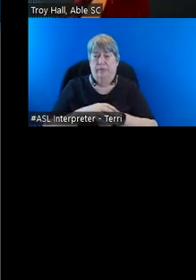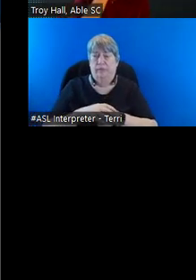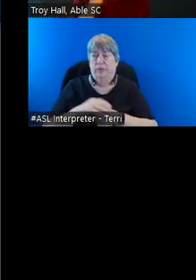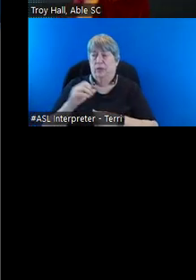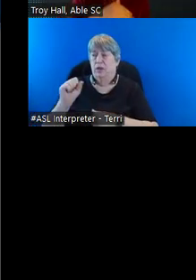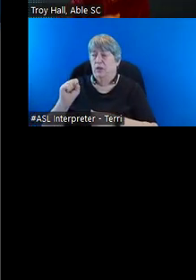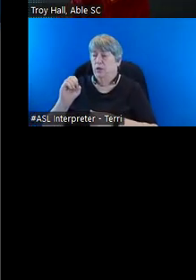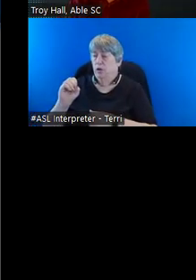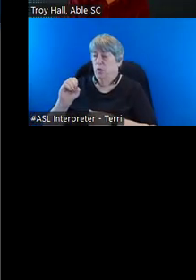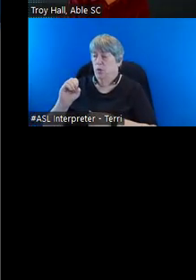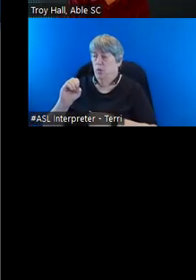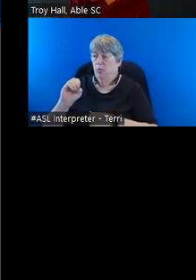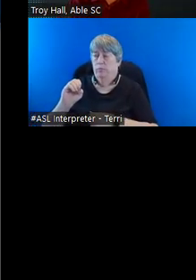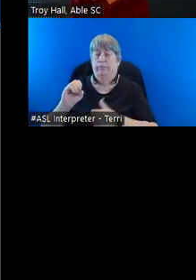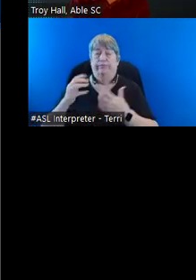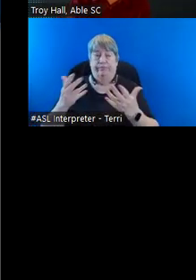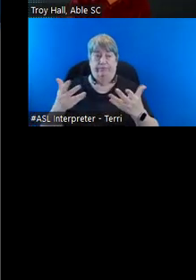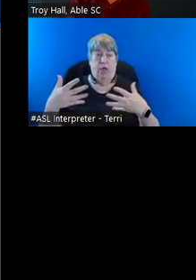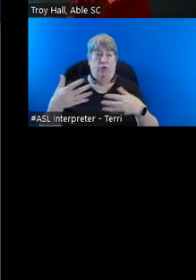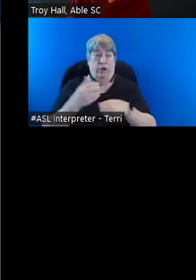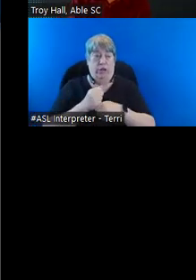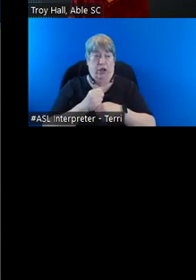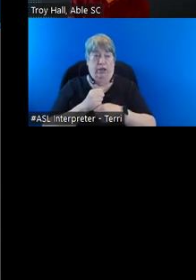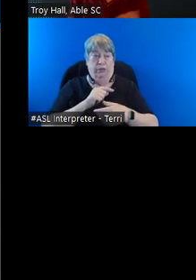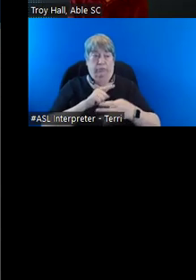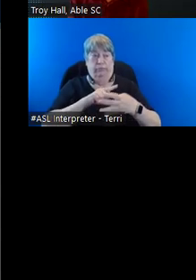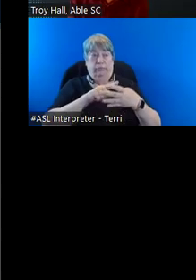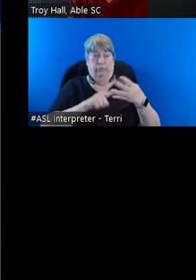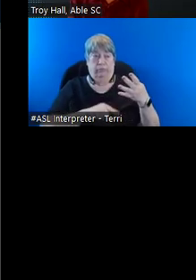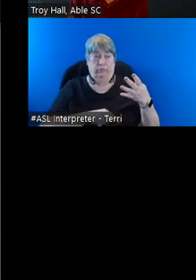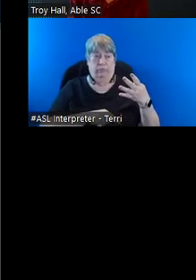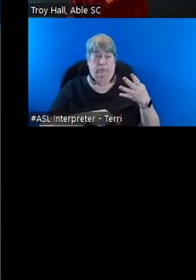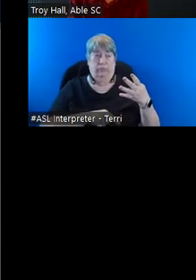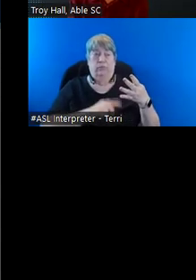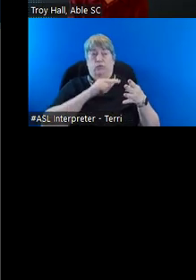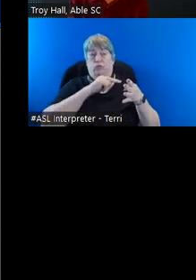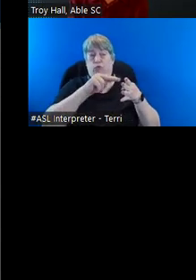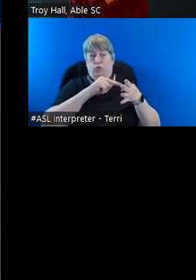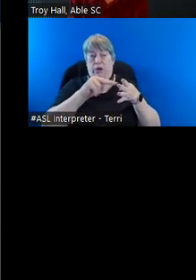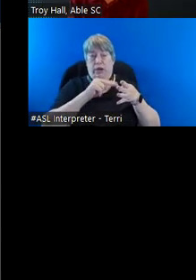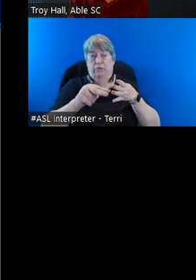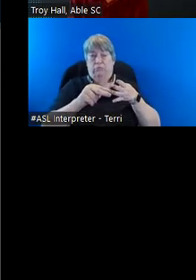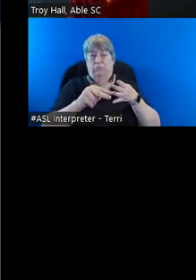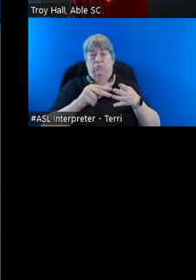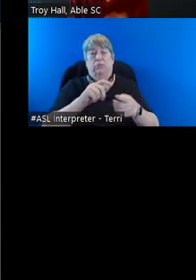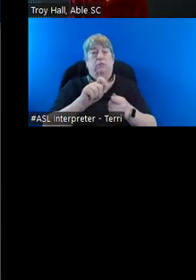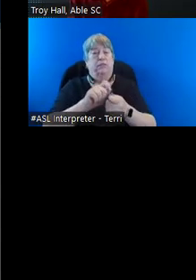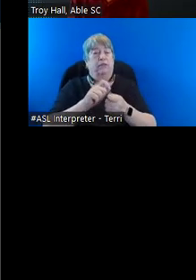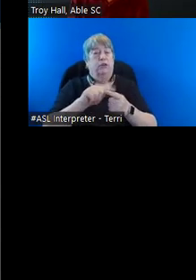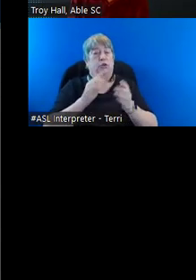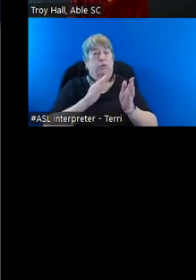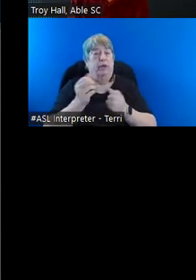So just as a recap, transition services are designed to prepare and support youth as they go into adulthood. The